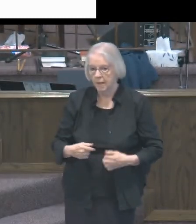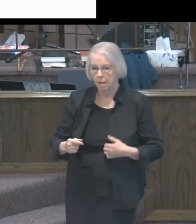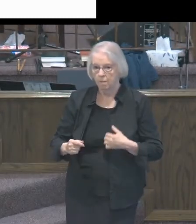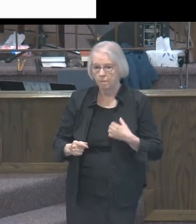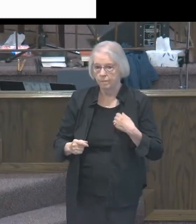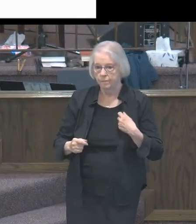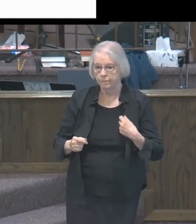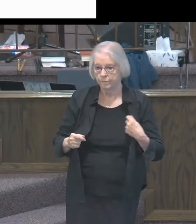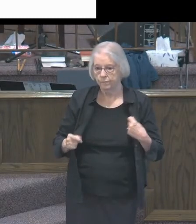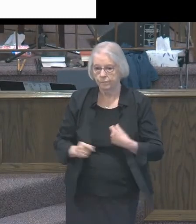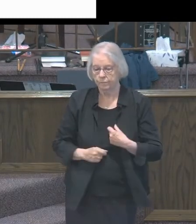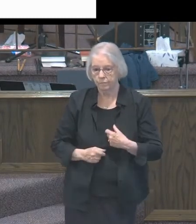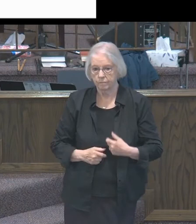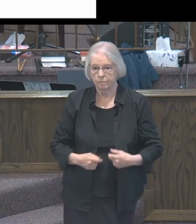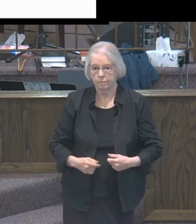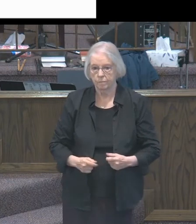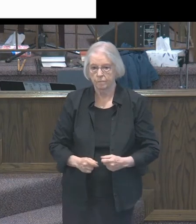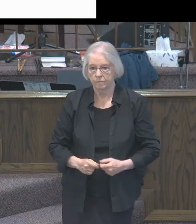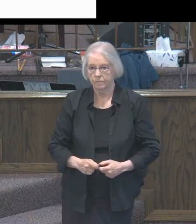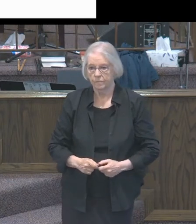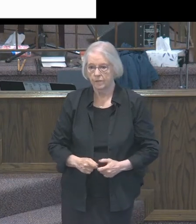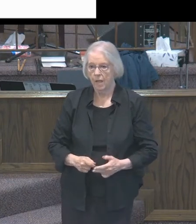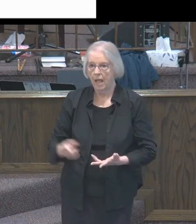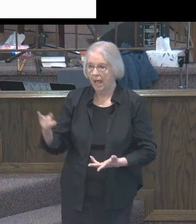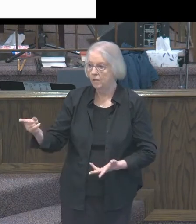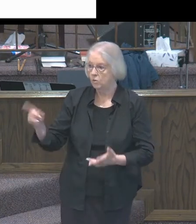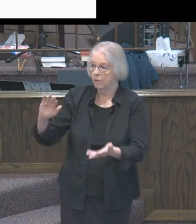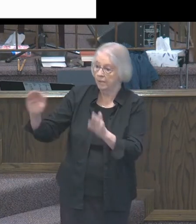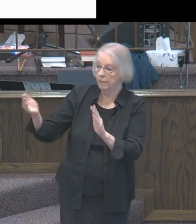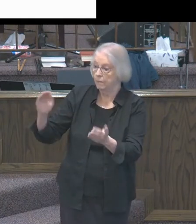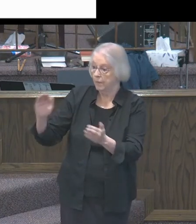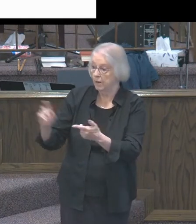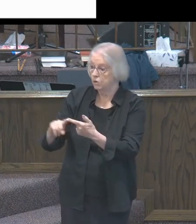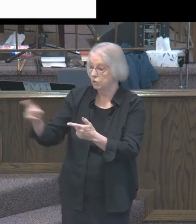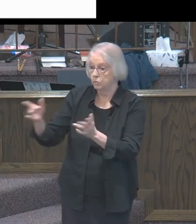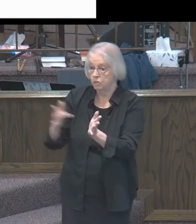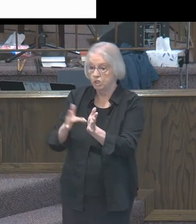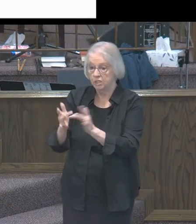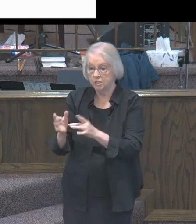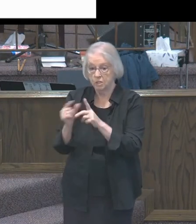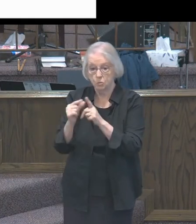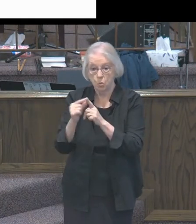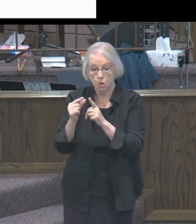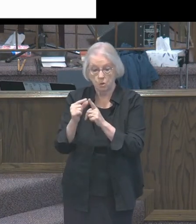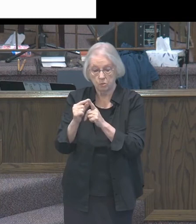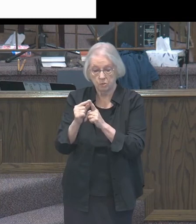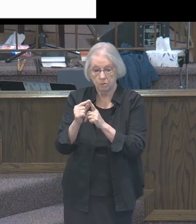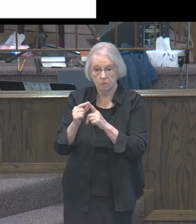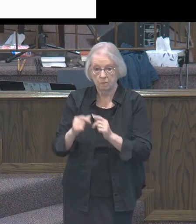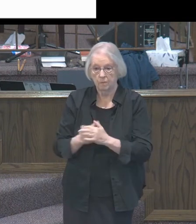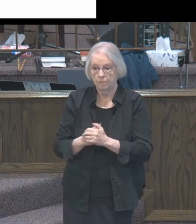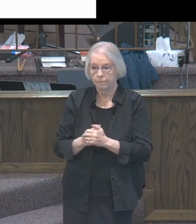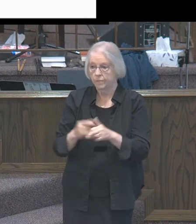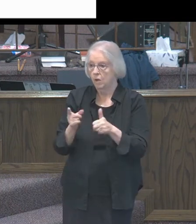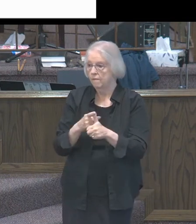what to how Jesus is going to tell us to deal with it. First, I have to admit